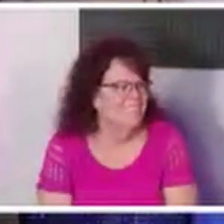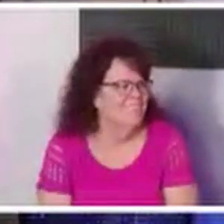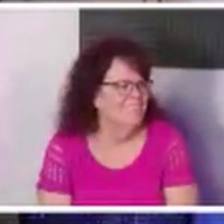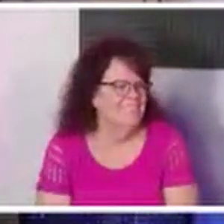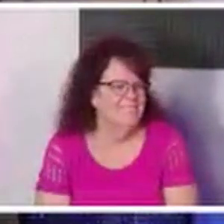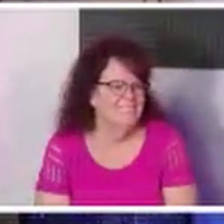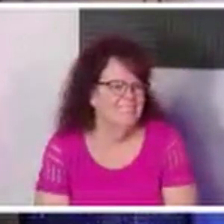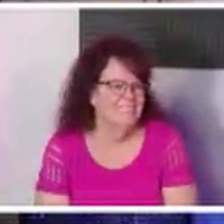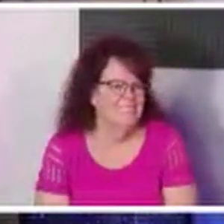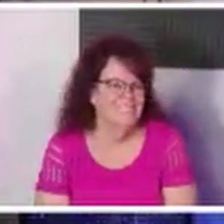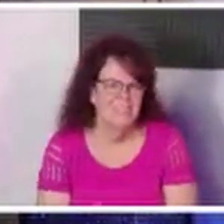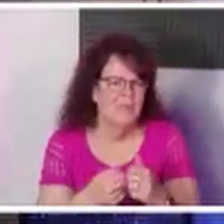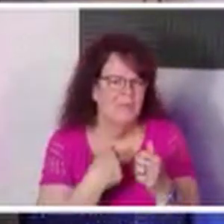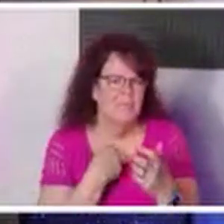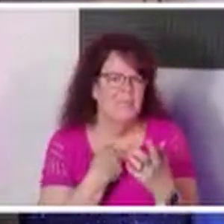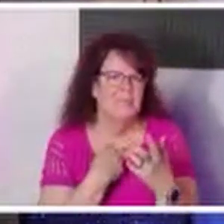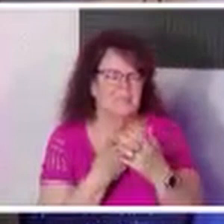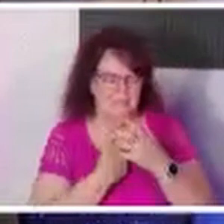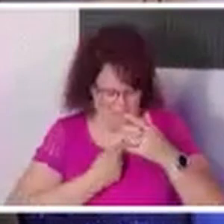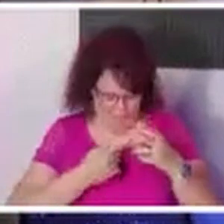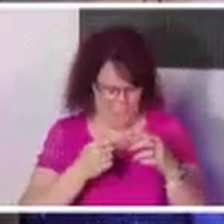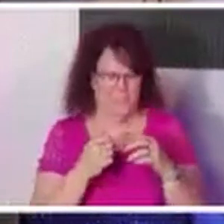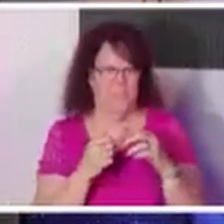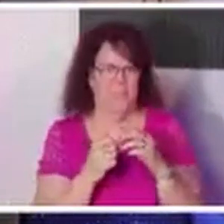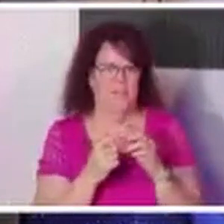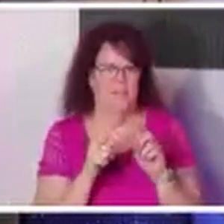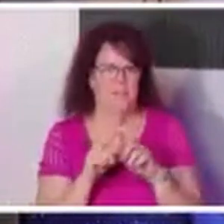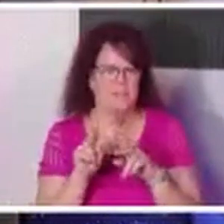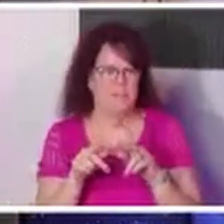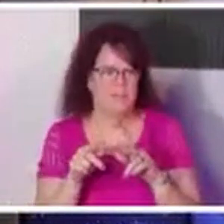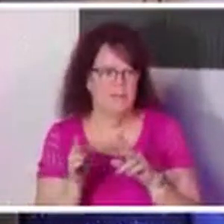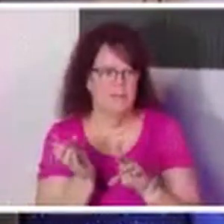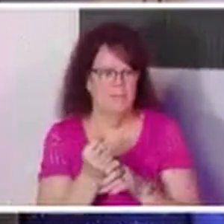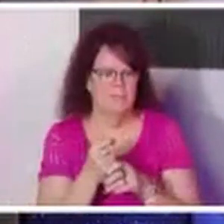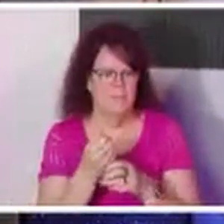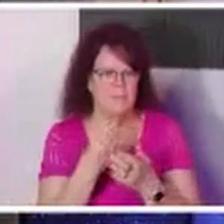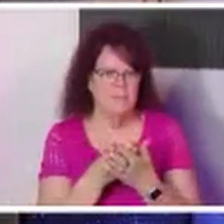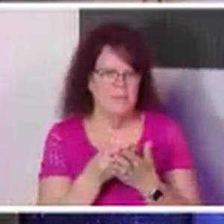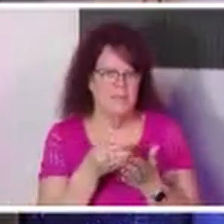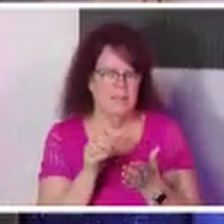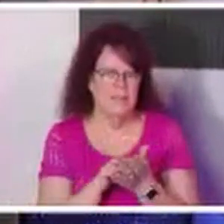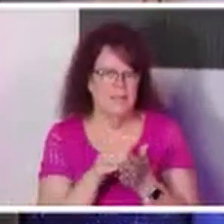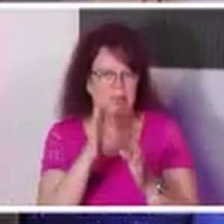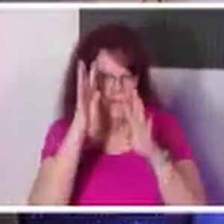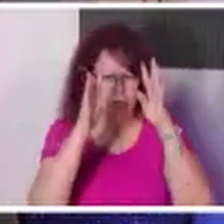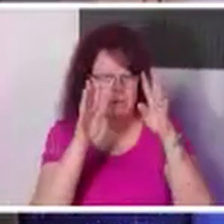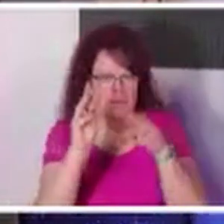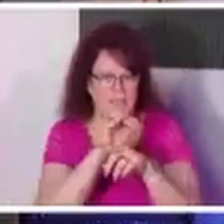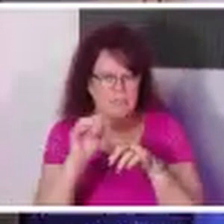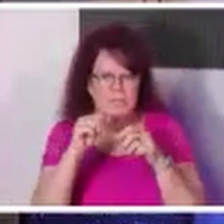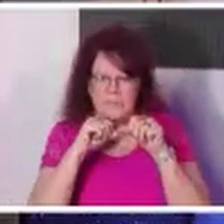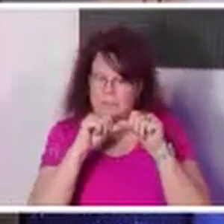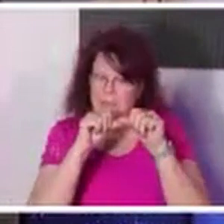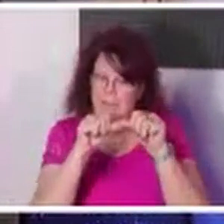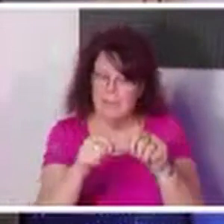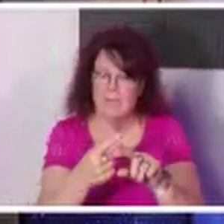But are you with me? Like, there's ancillary things that are making money. Let's create ministries that are surviving off